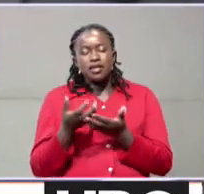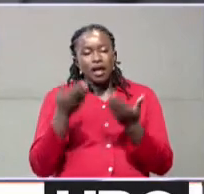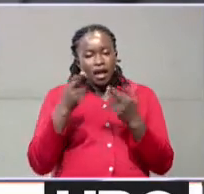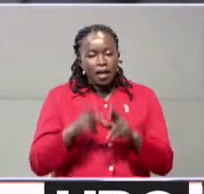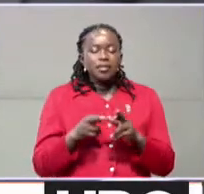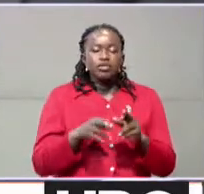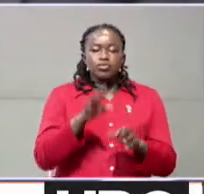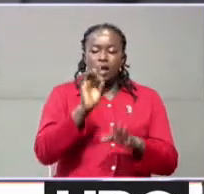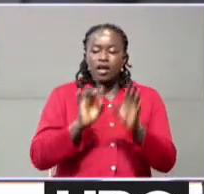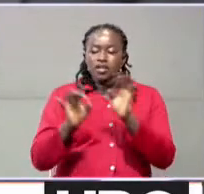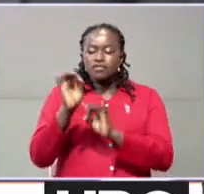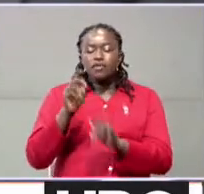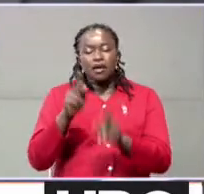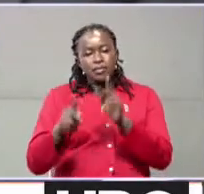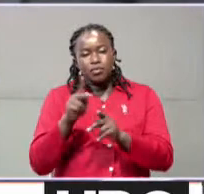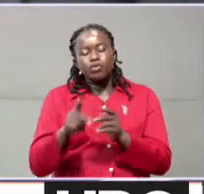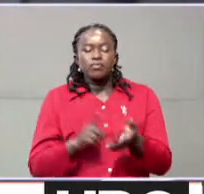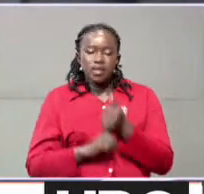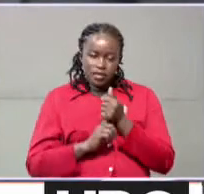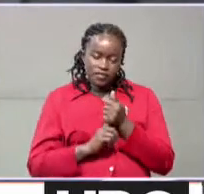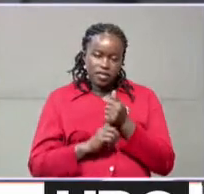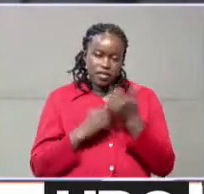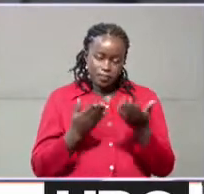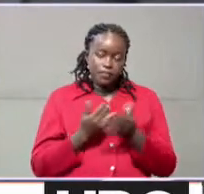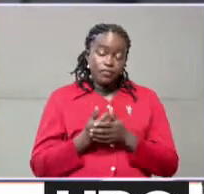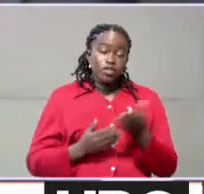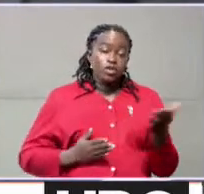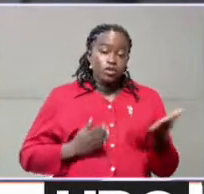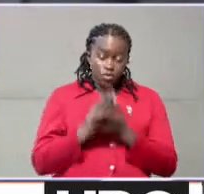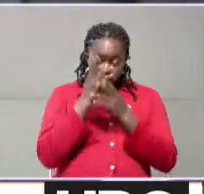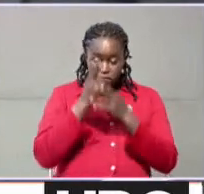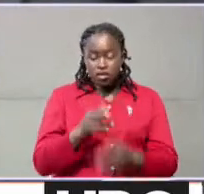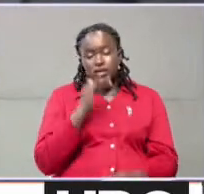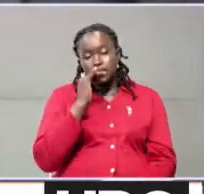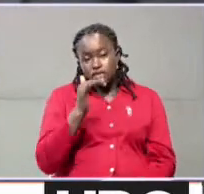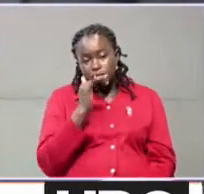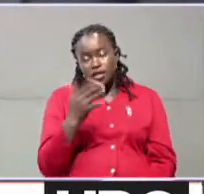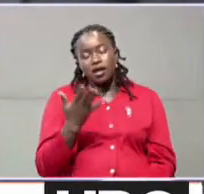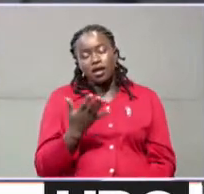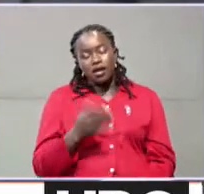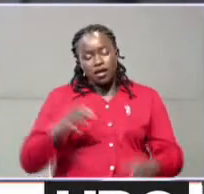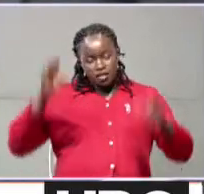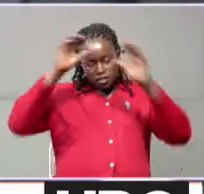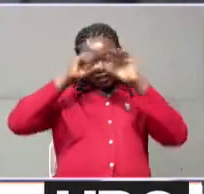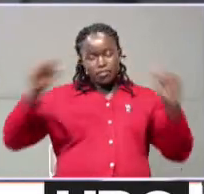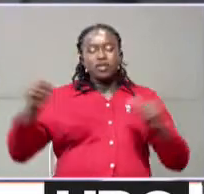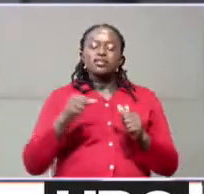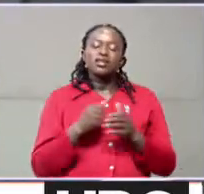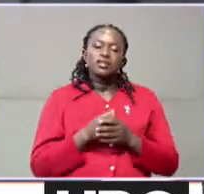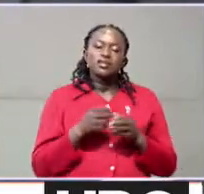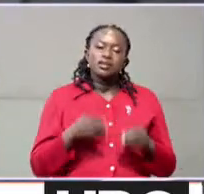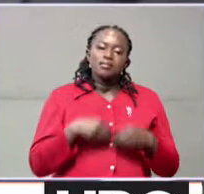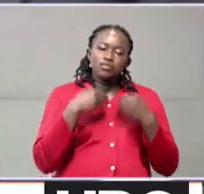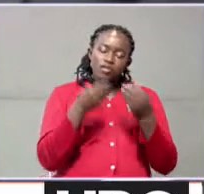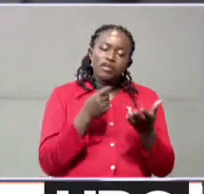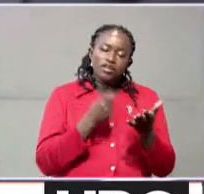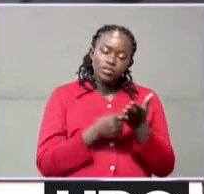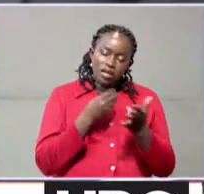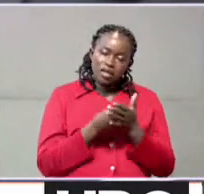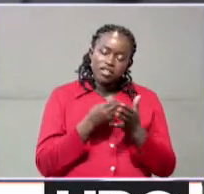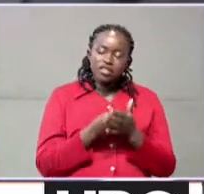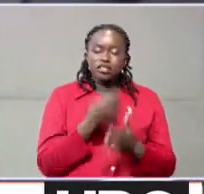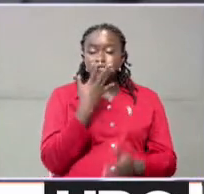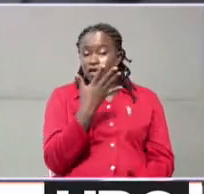identify the beneficiaries a honorable speaker his ex is the president provided uganda ceilings 5